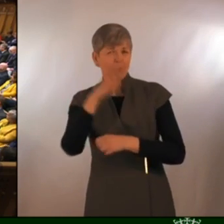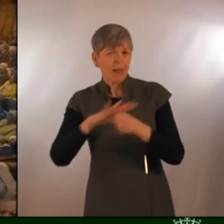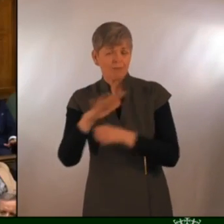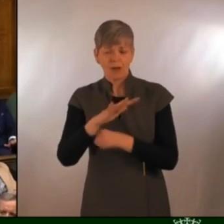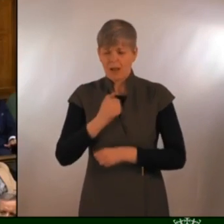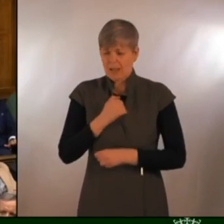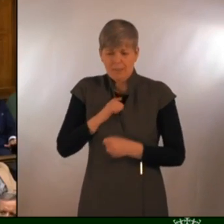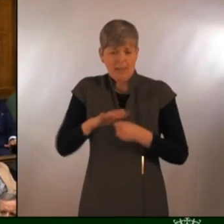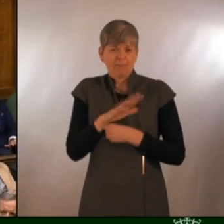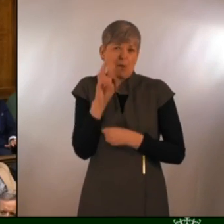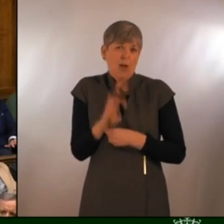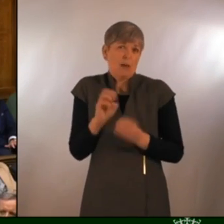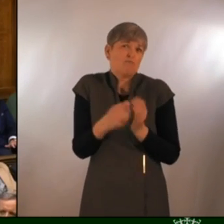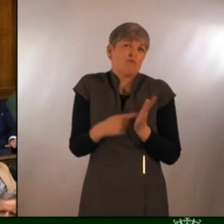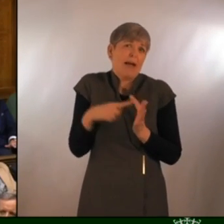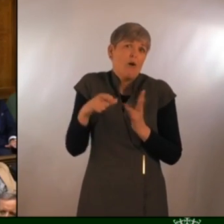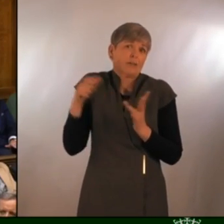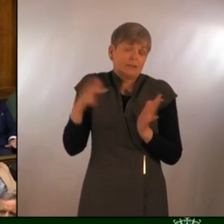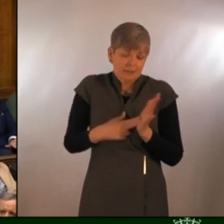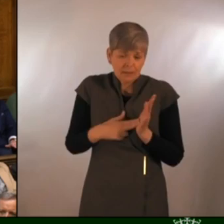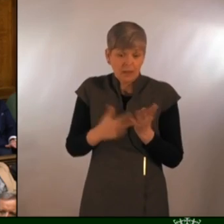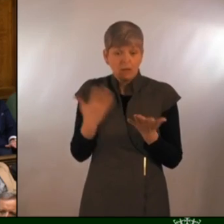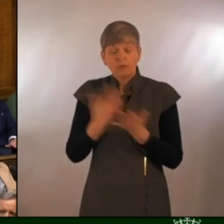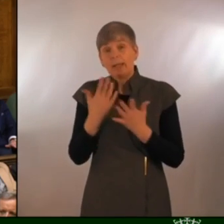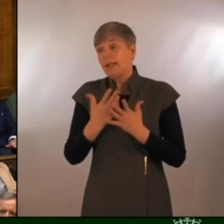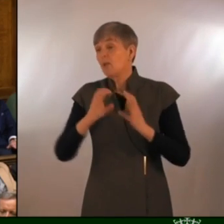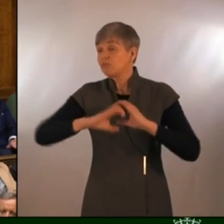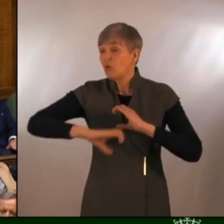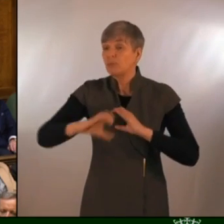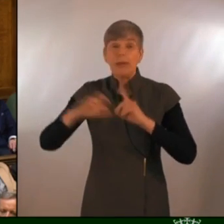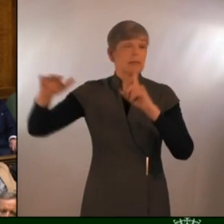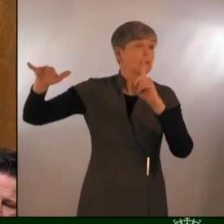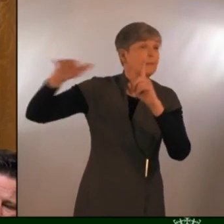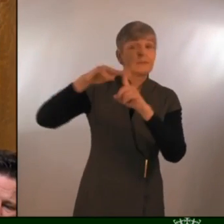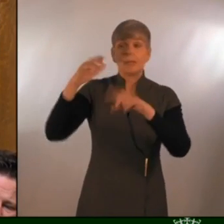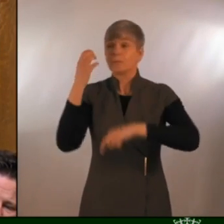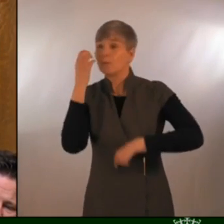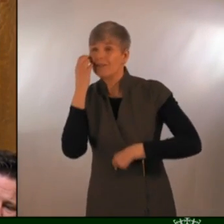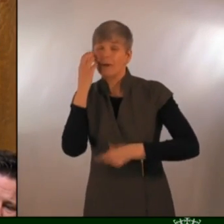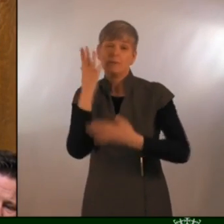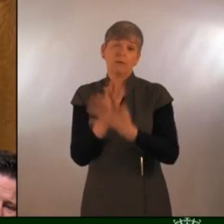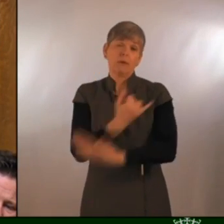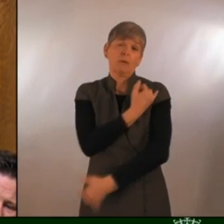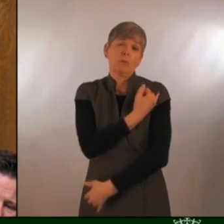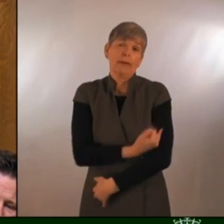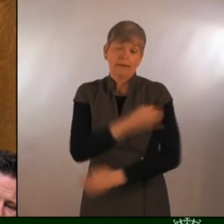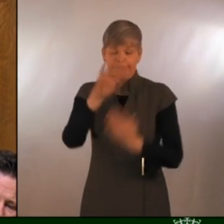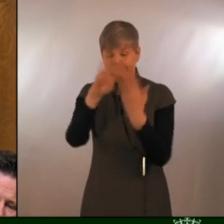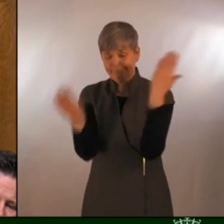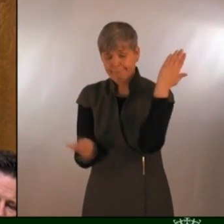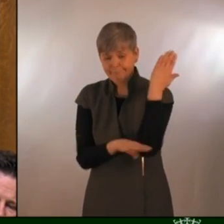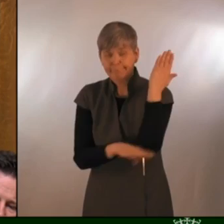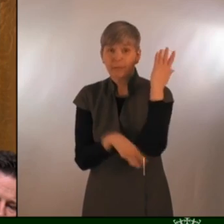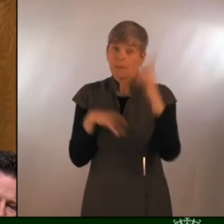pile when it comes to broadband connectivity and mobile phone signal. Can my right honourable friend confirm that this government's £1 billion deal with mobile